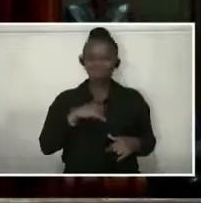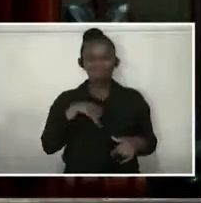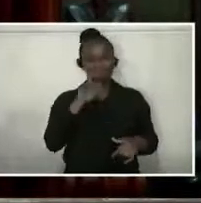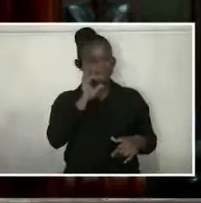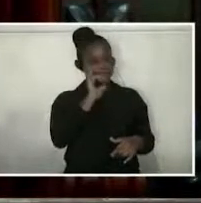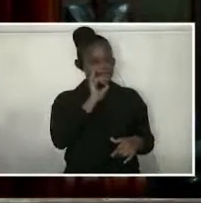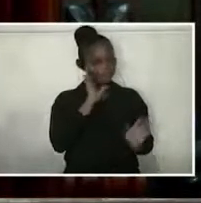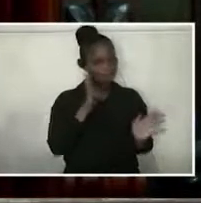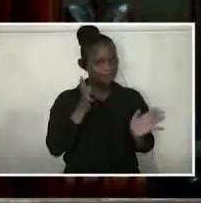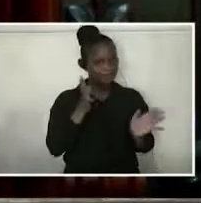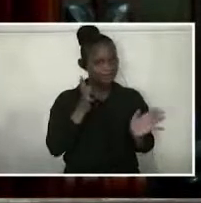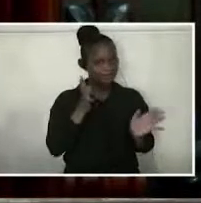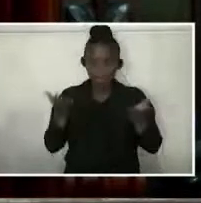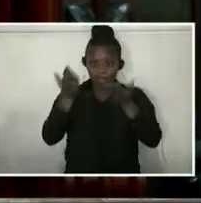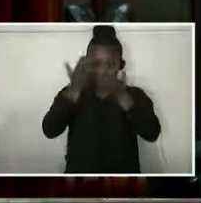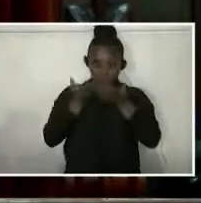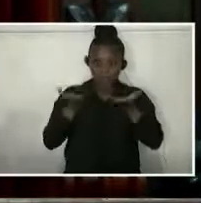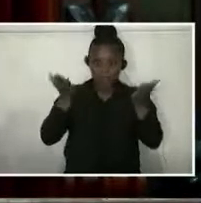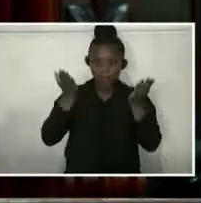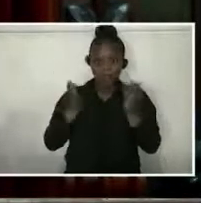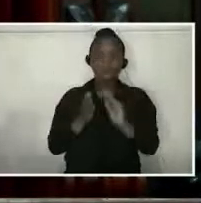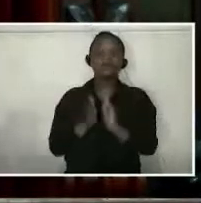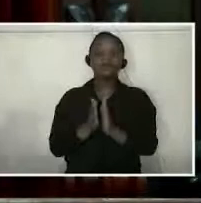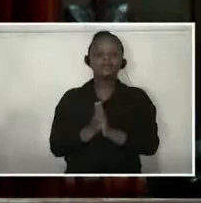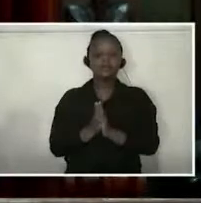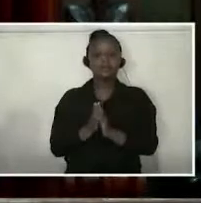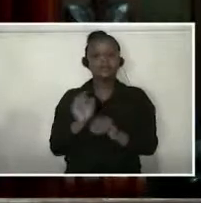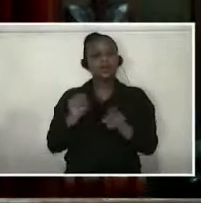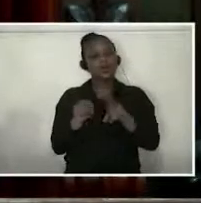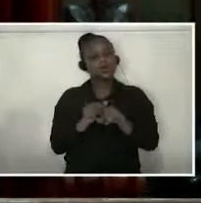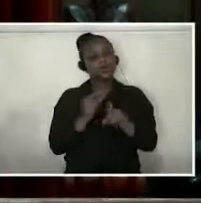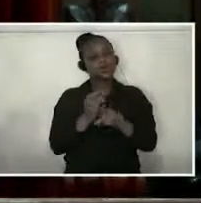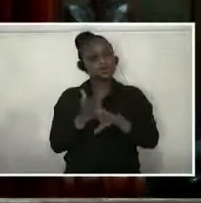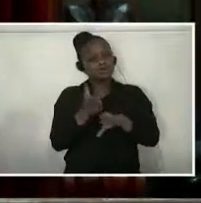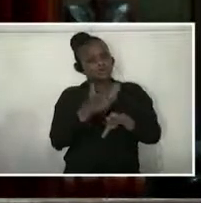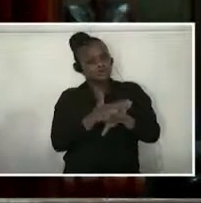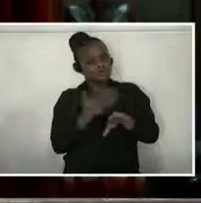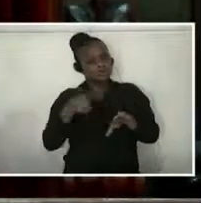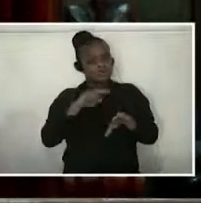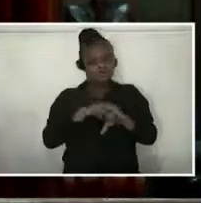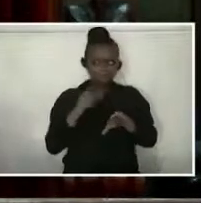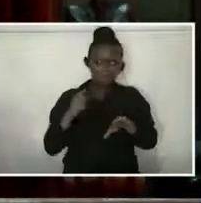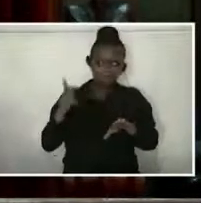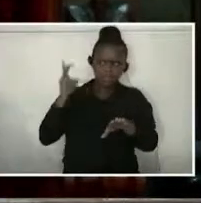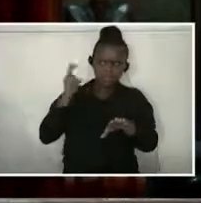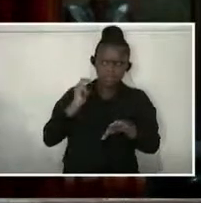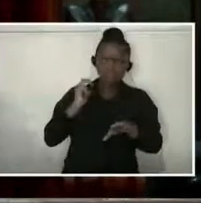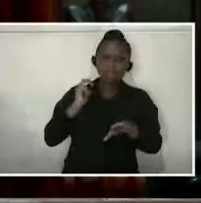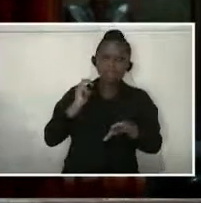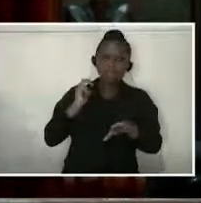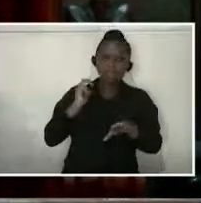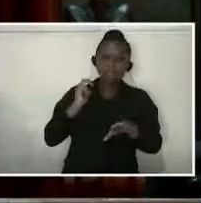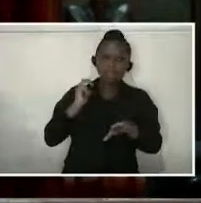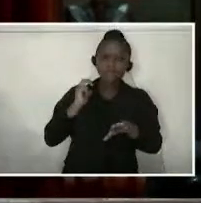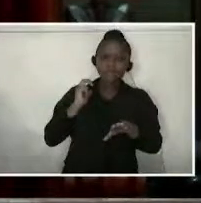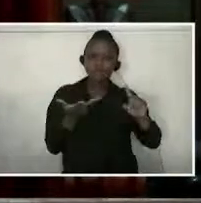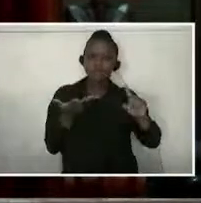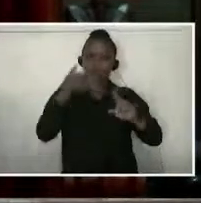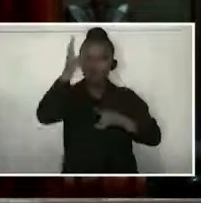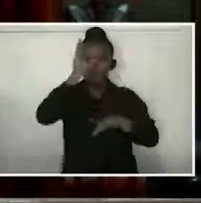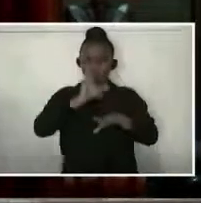at the gallery. Earlier on, we are informed that there were students from Umfolozi